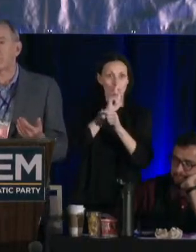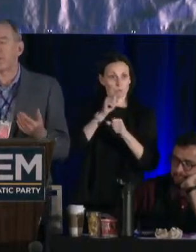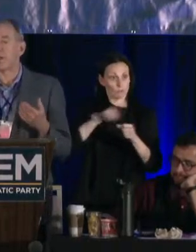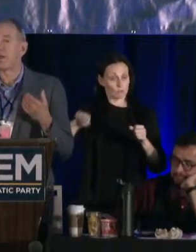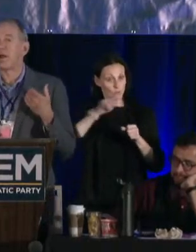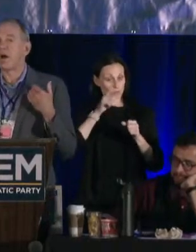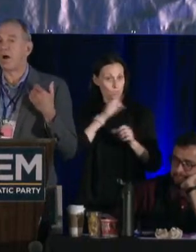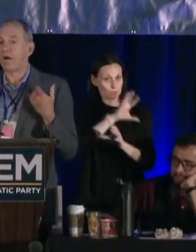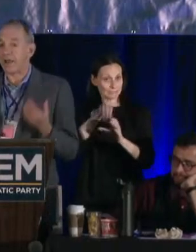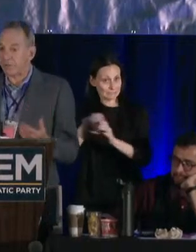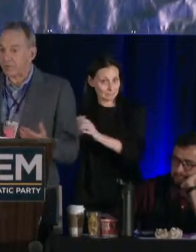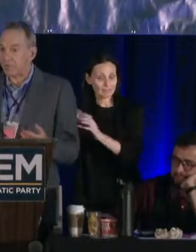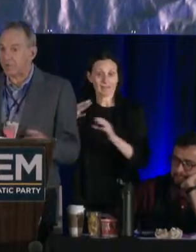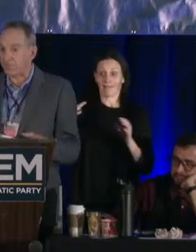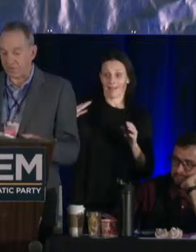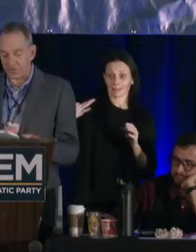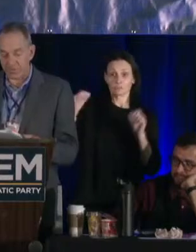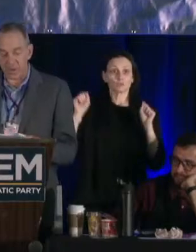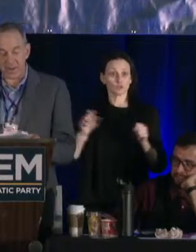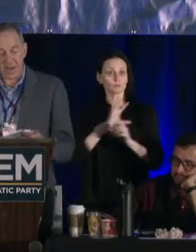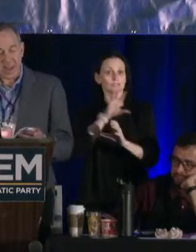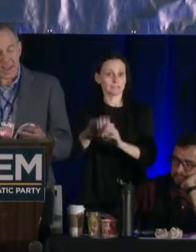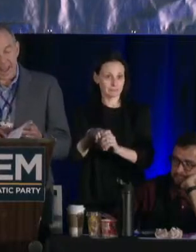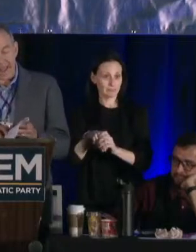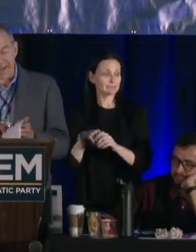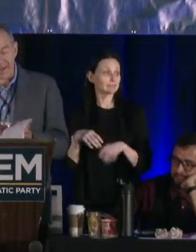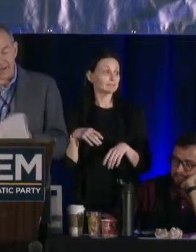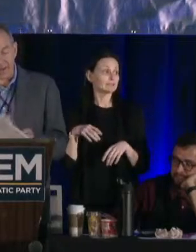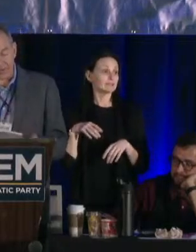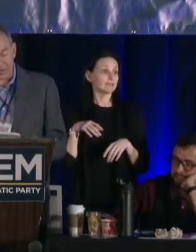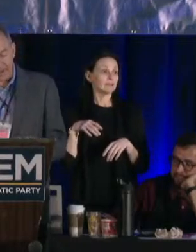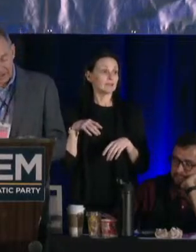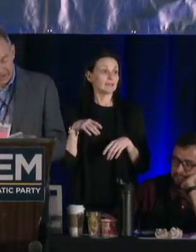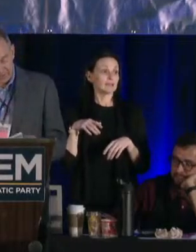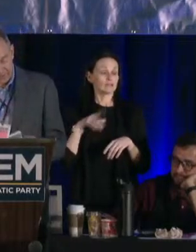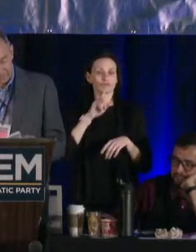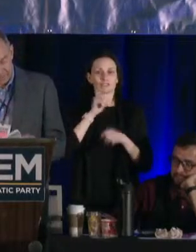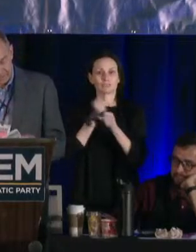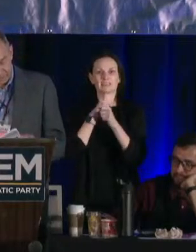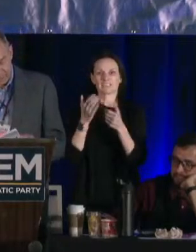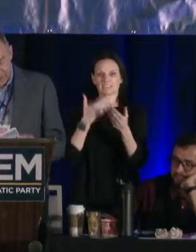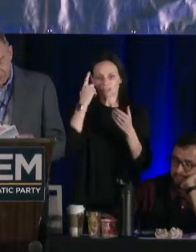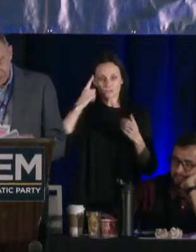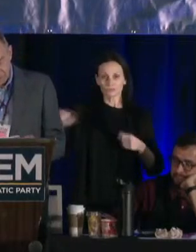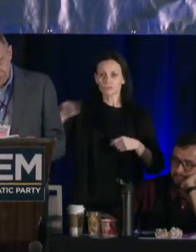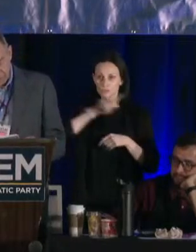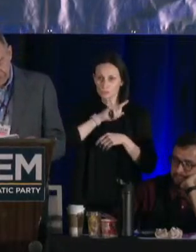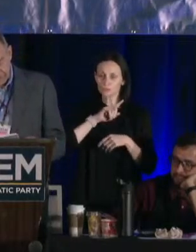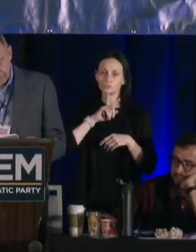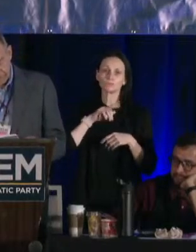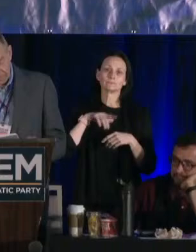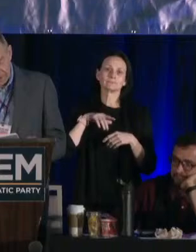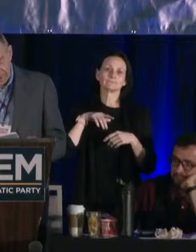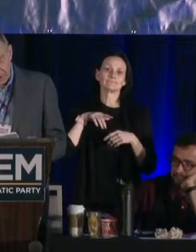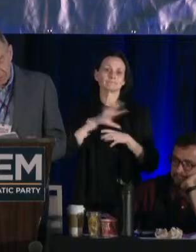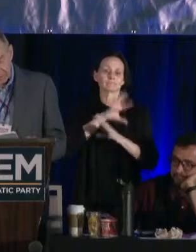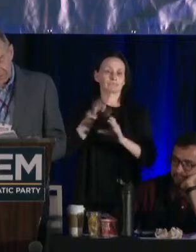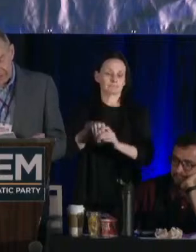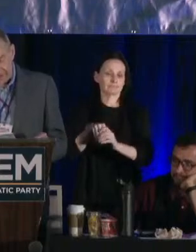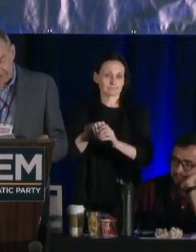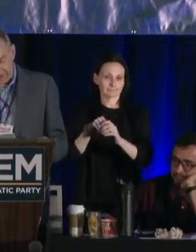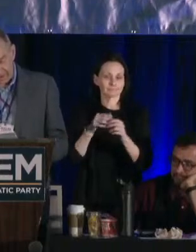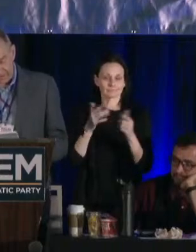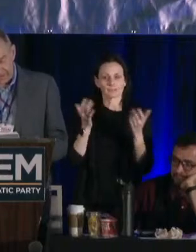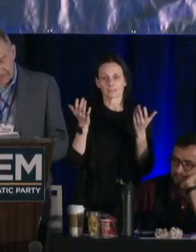who participate are eligible to participate, and just to make it easier for people to participate and know